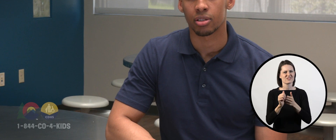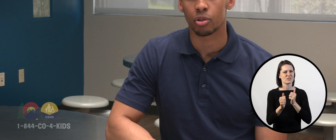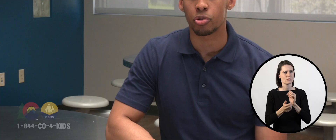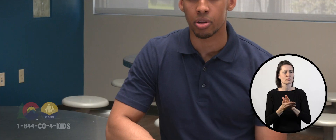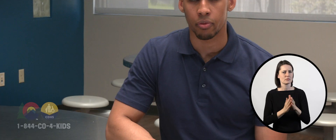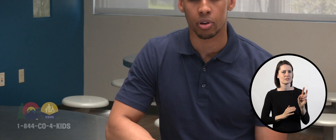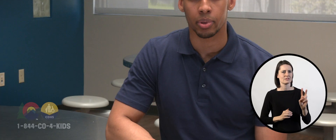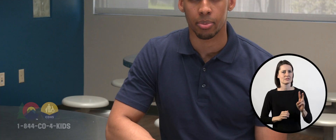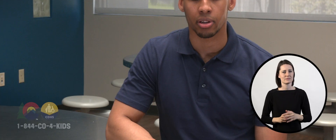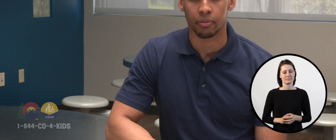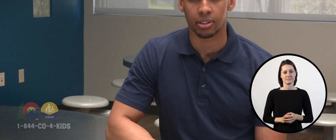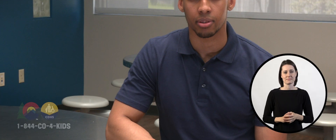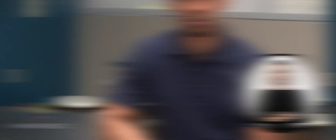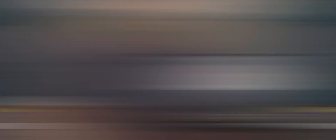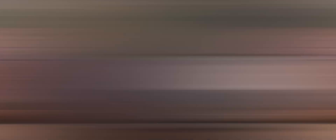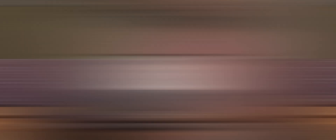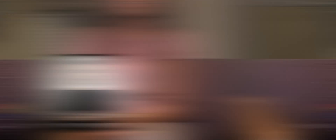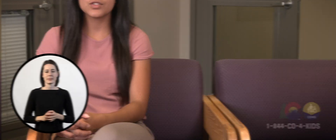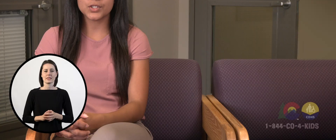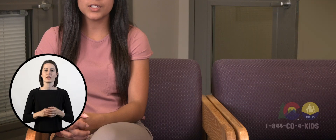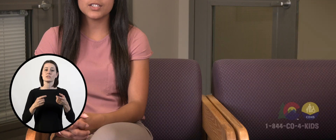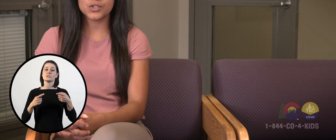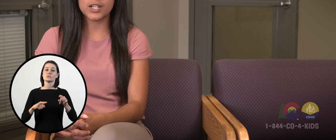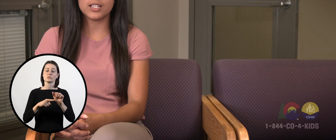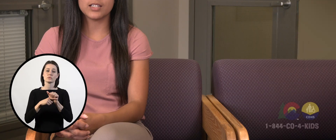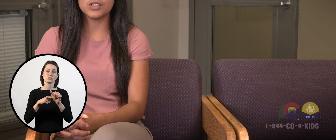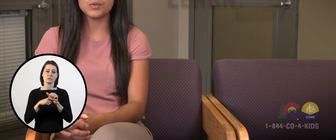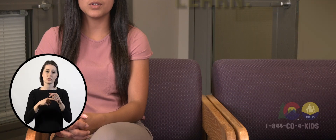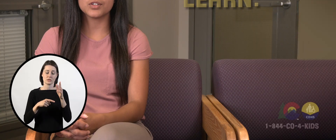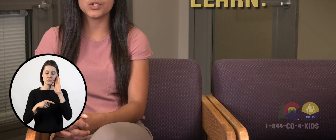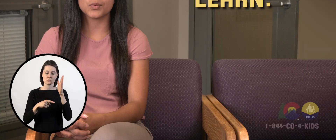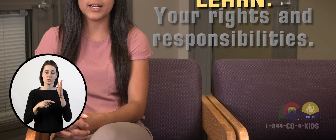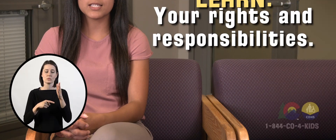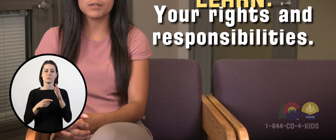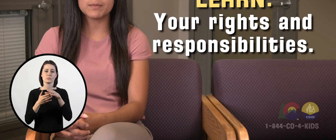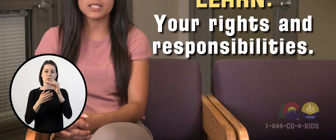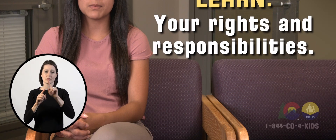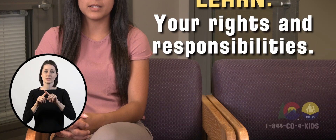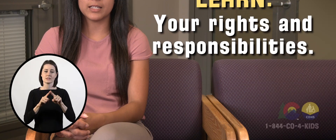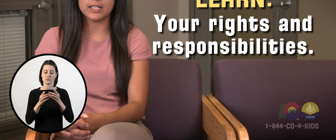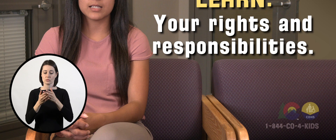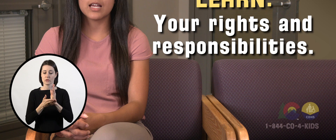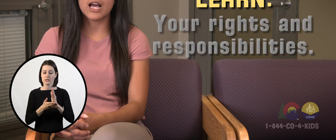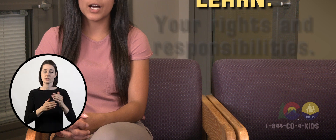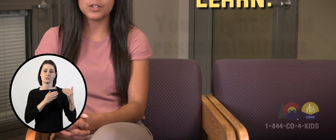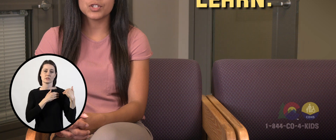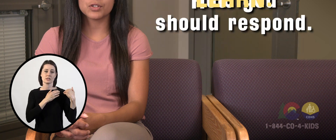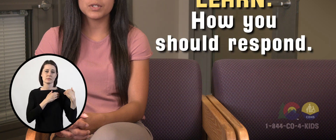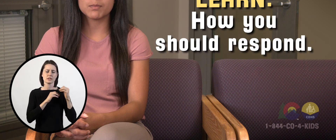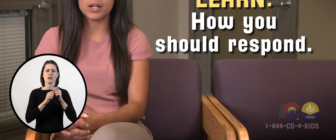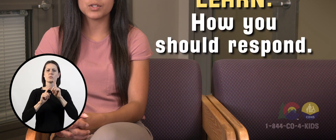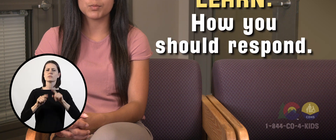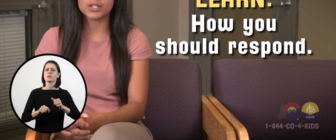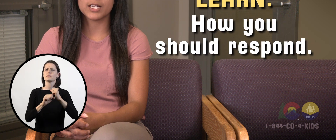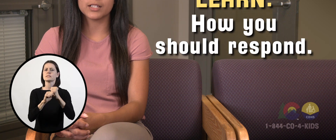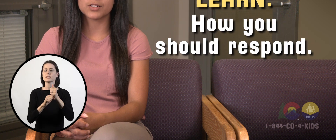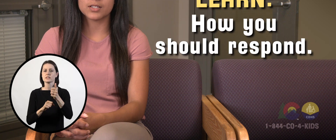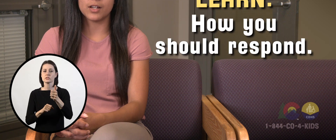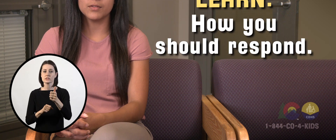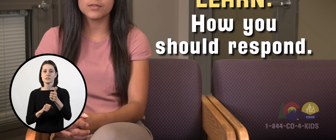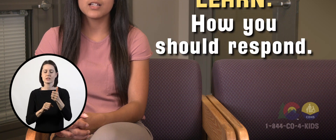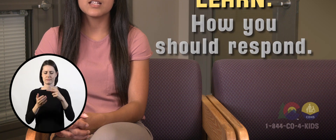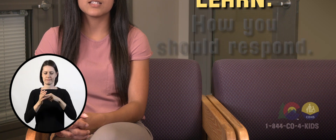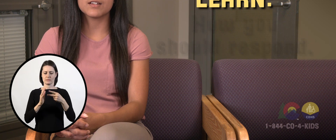behaviors so you can avoid becoming a victim. During this training, you will learn your rights and responsibilities, how you should respond to